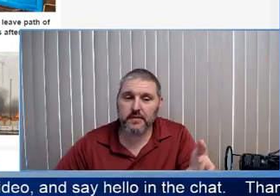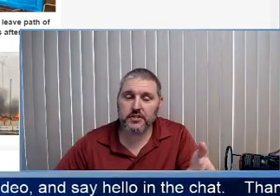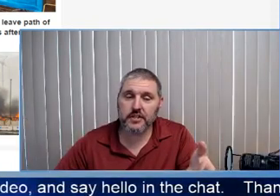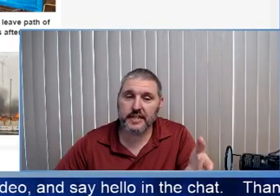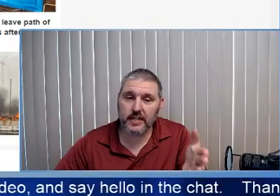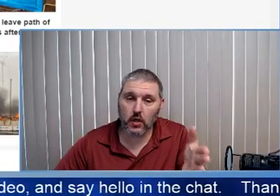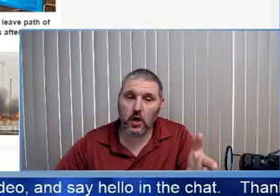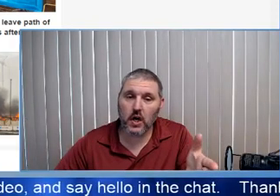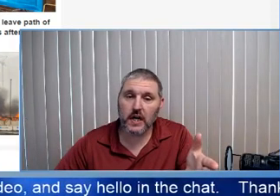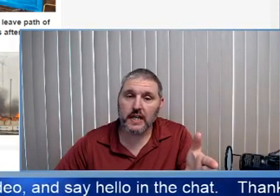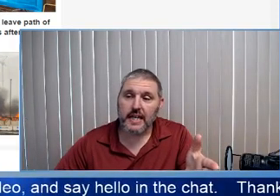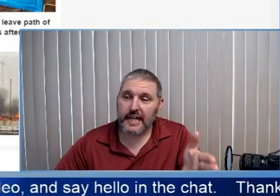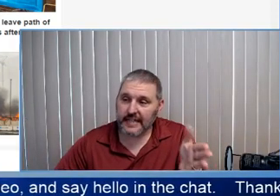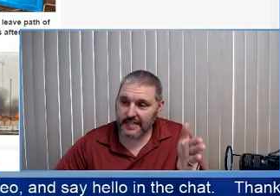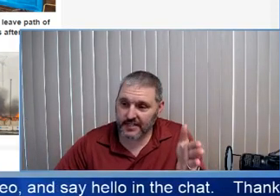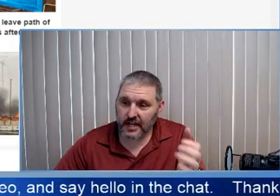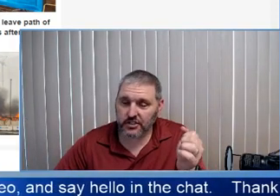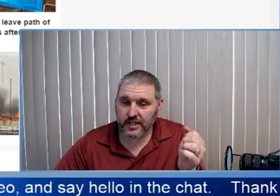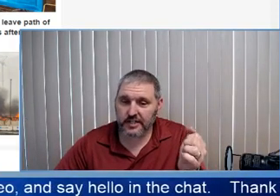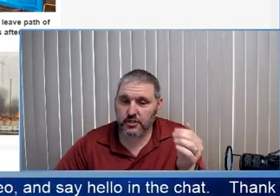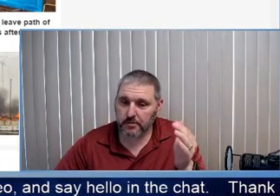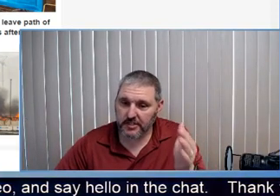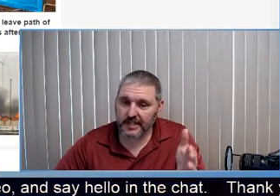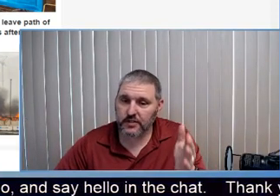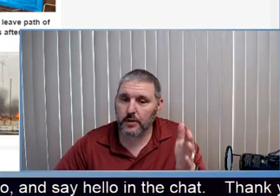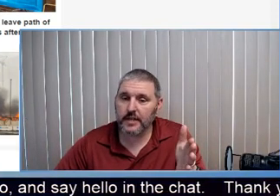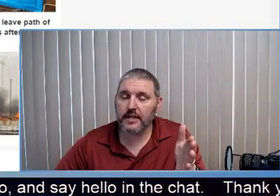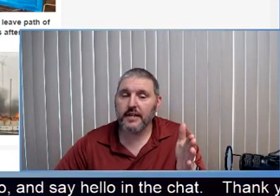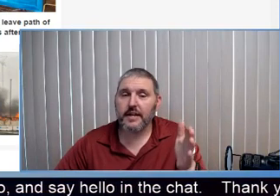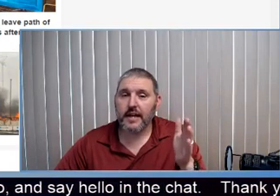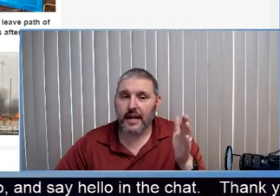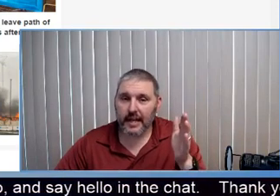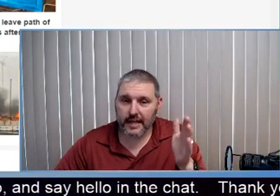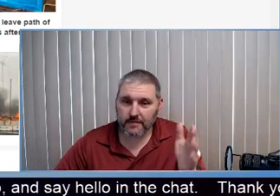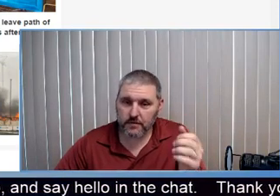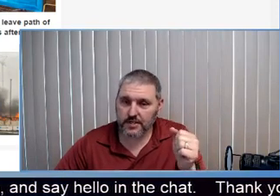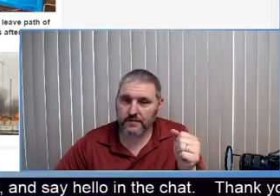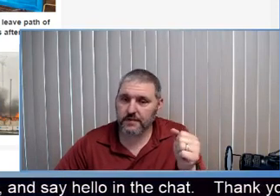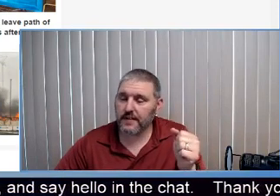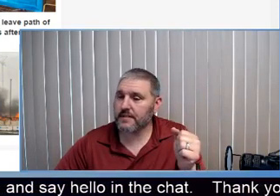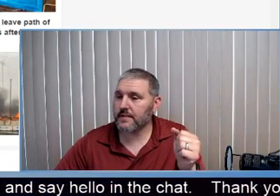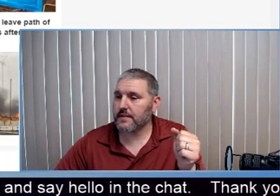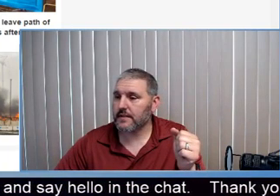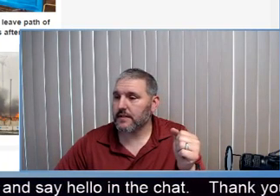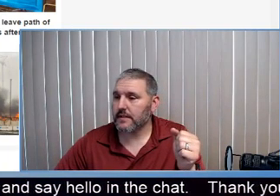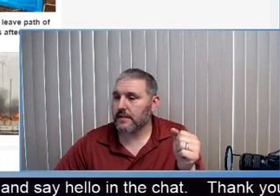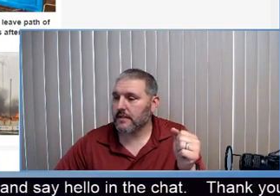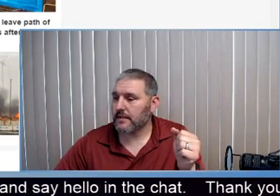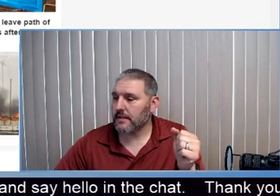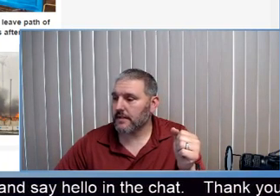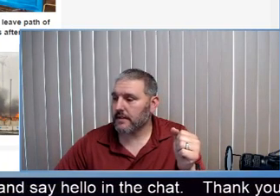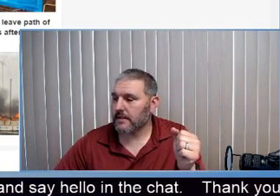gives a provision in the law, and that is not changed to protect the weak and for self-defense.